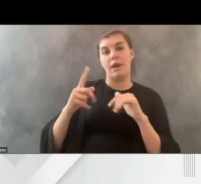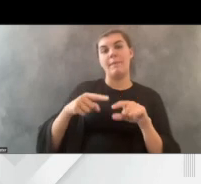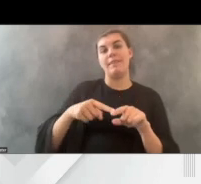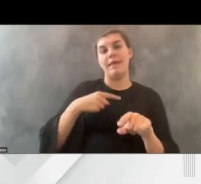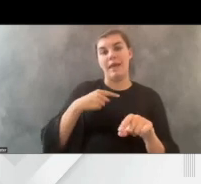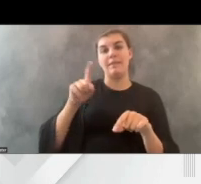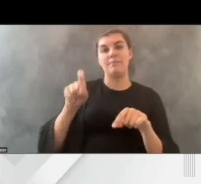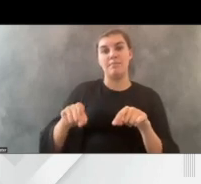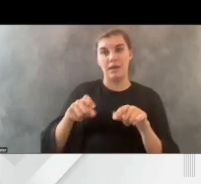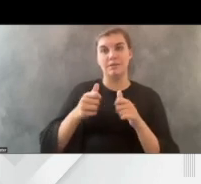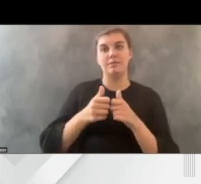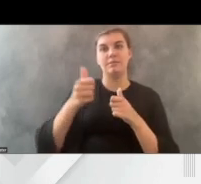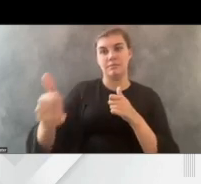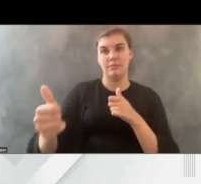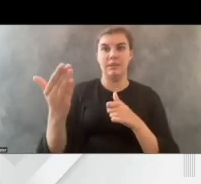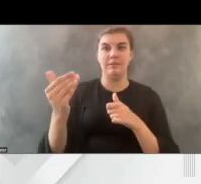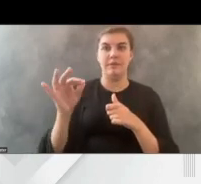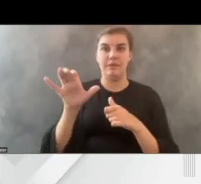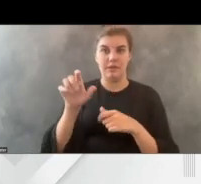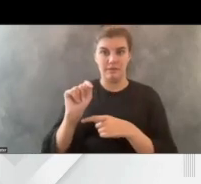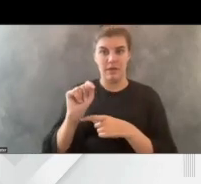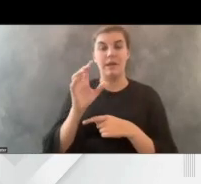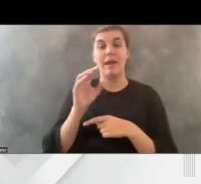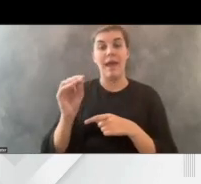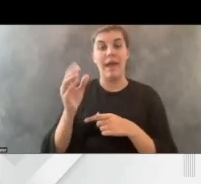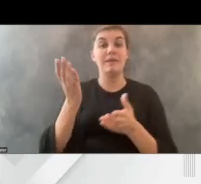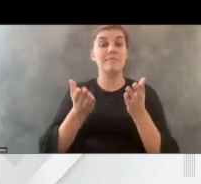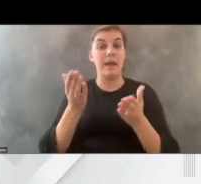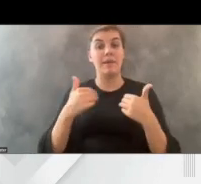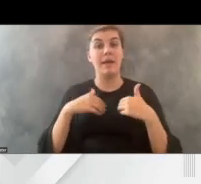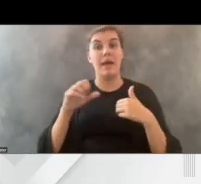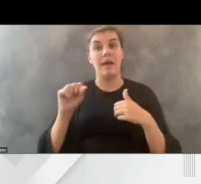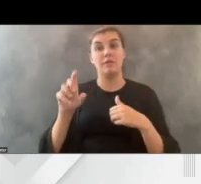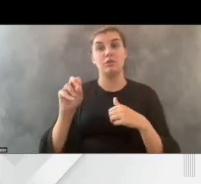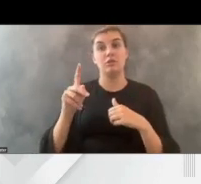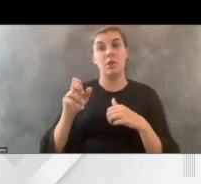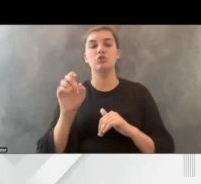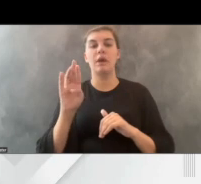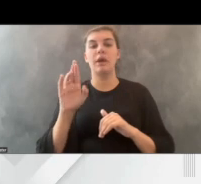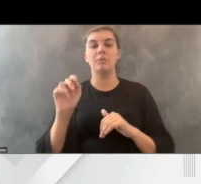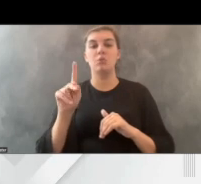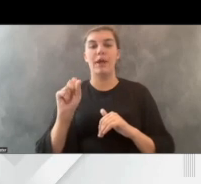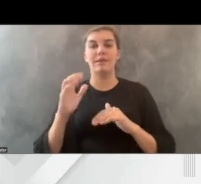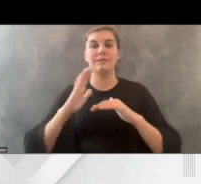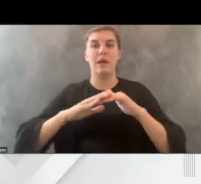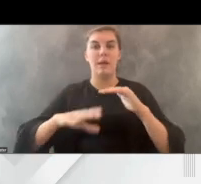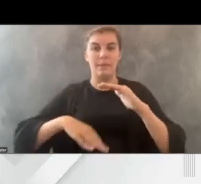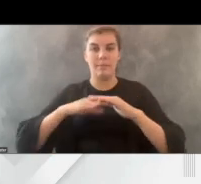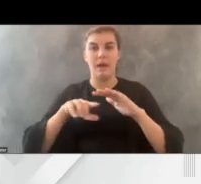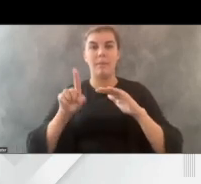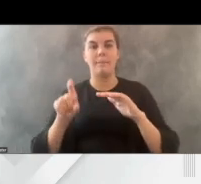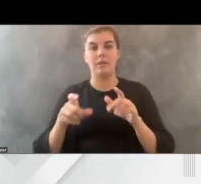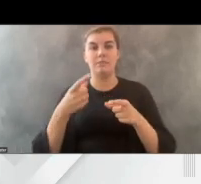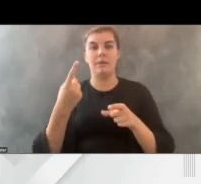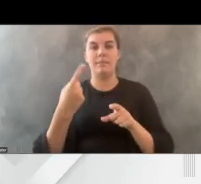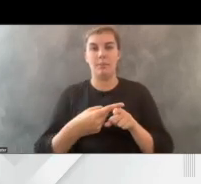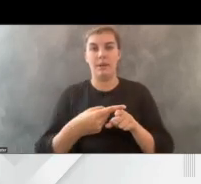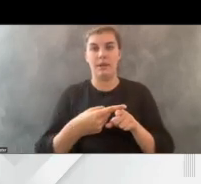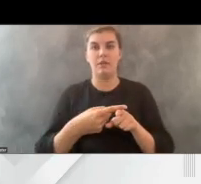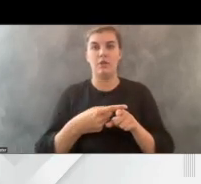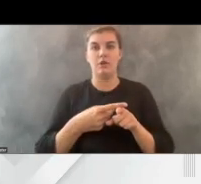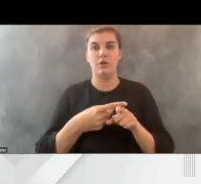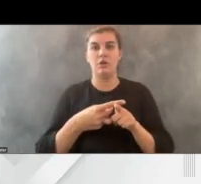slope requirement, and this exception has been commonly referred to as the 15-foot rule. It basically states that